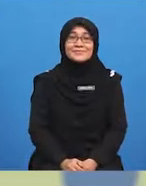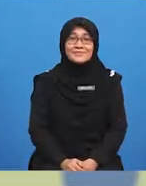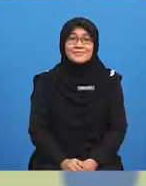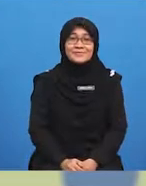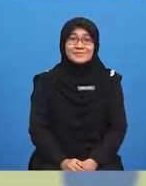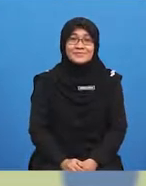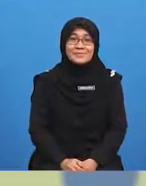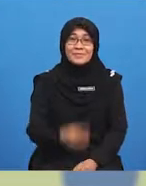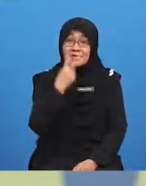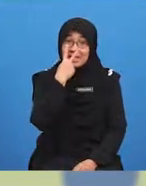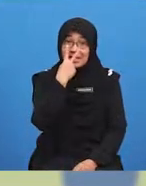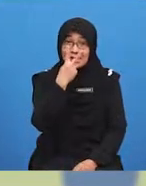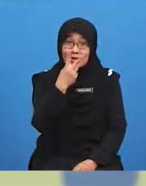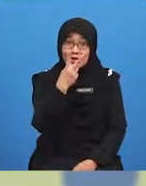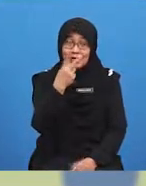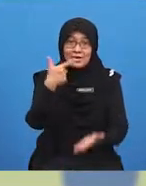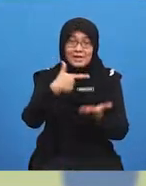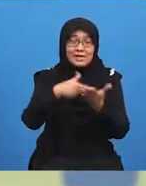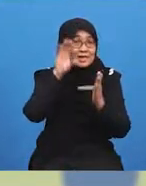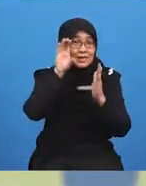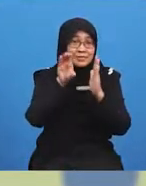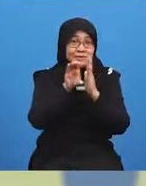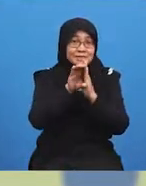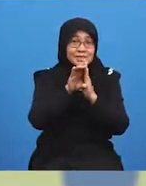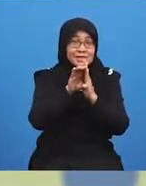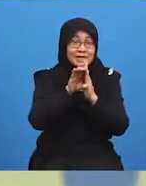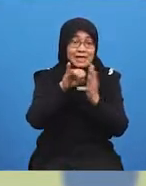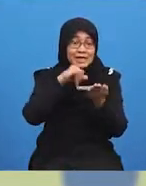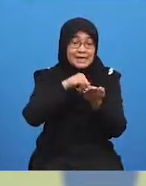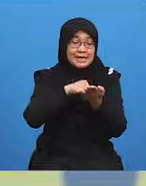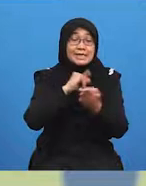Now, let's try with this one. This is a...